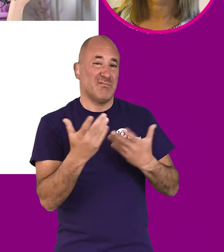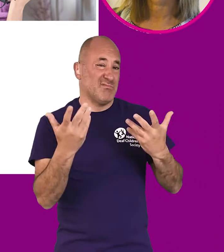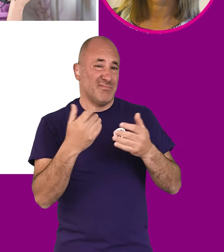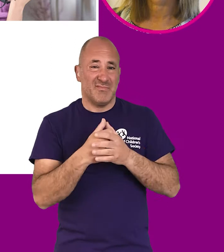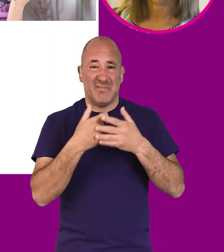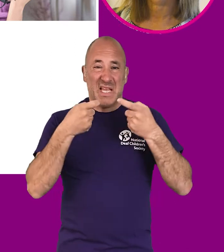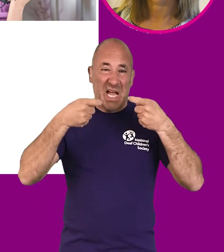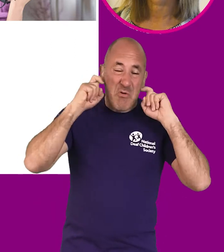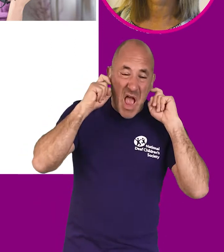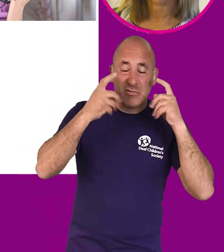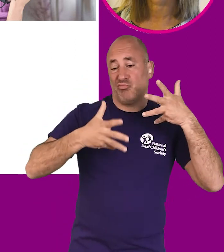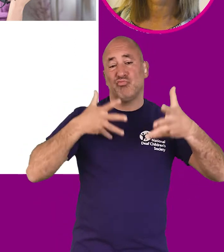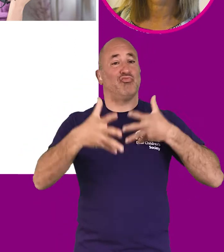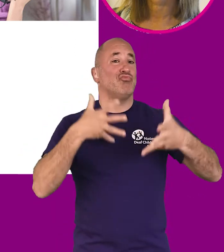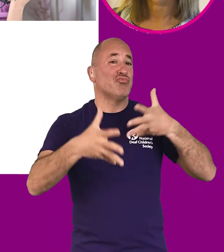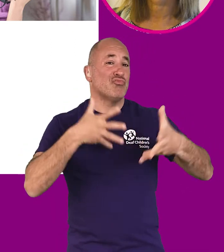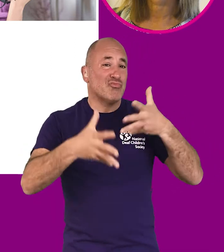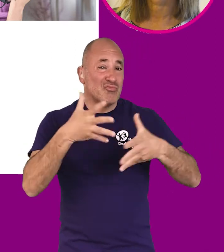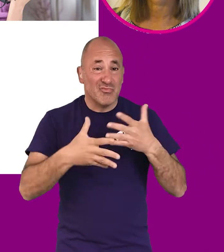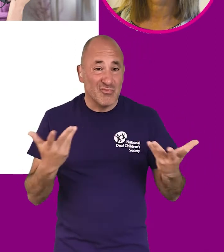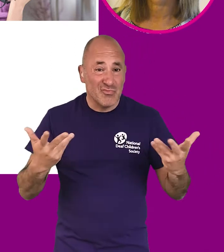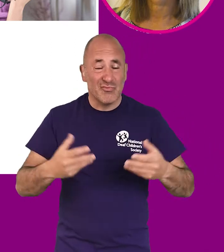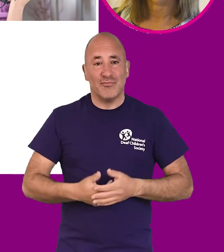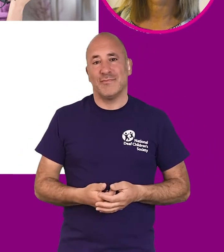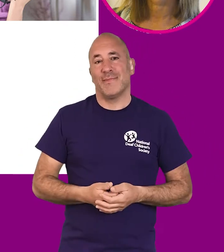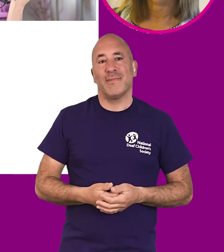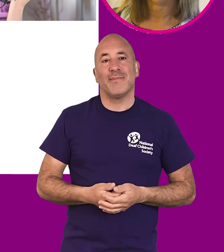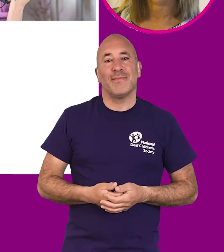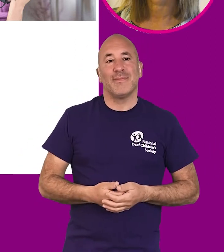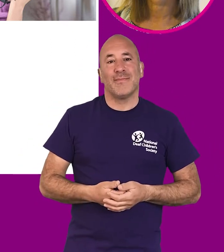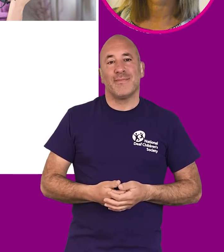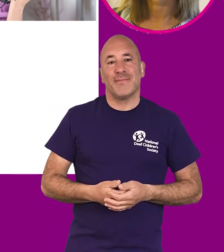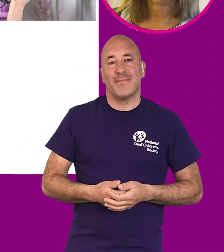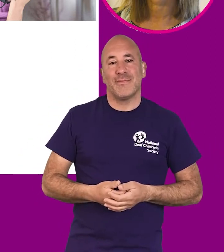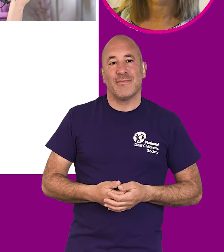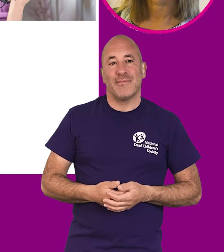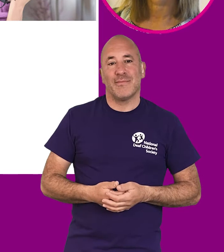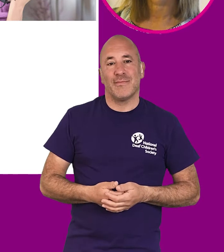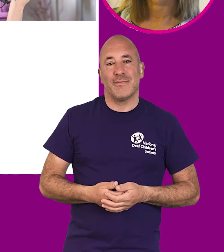could be that they wear hearing aids and use sign language.